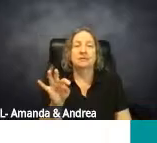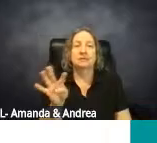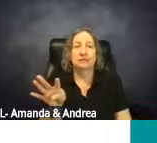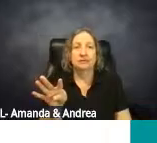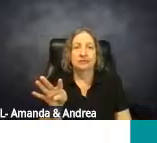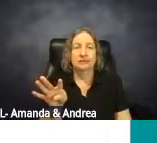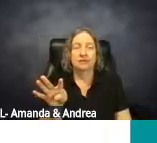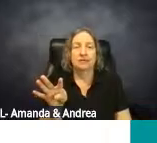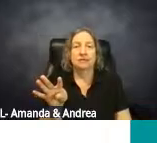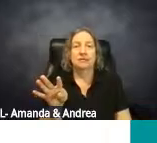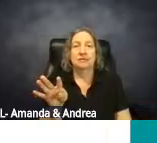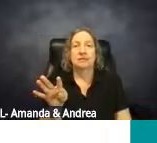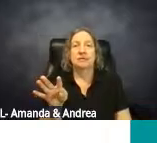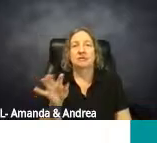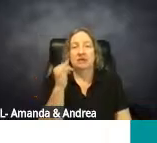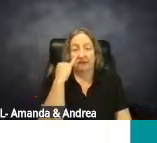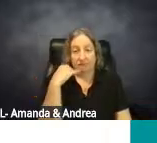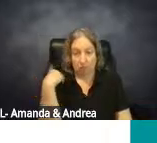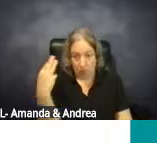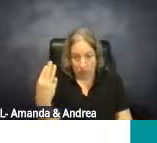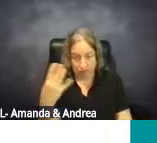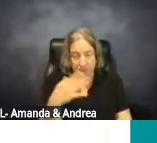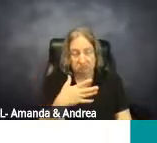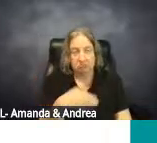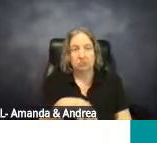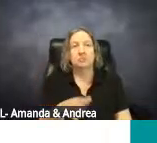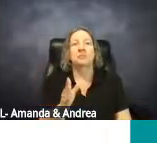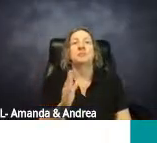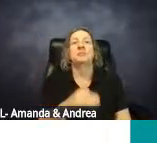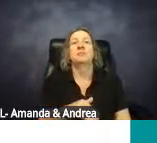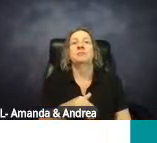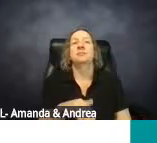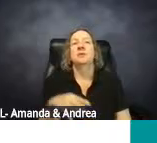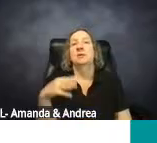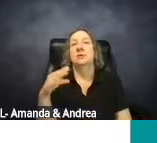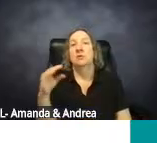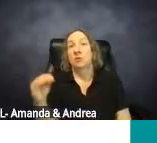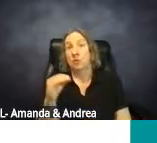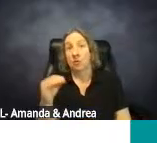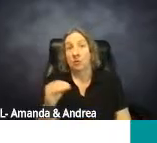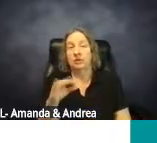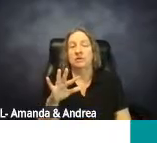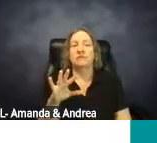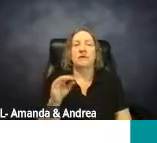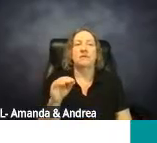360-859-0494 for Washington and